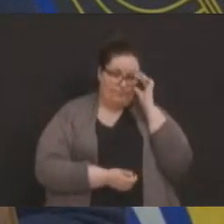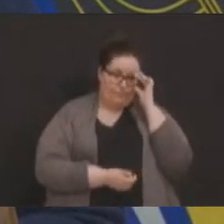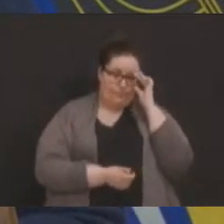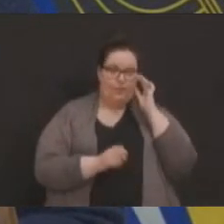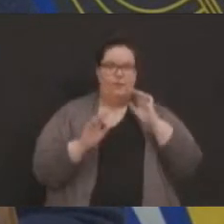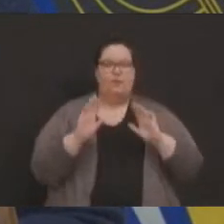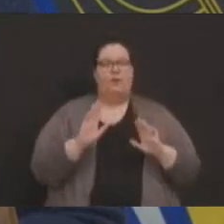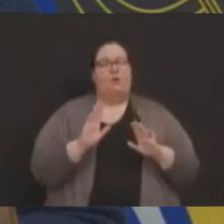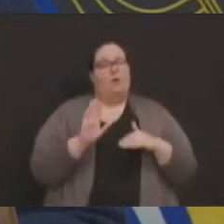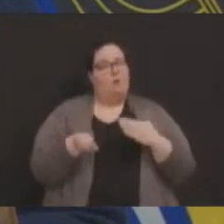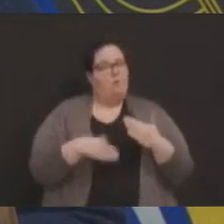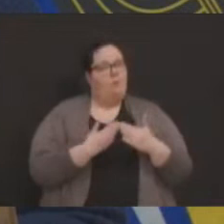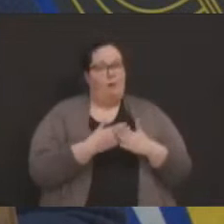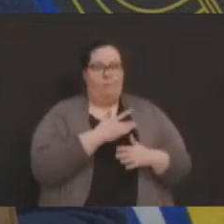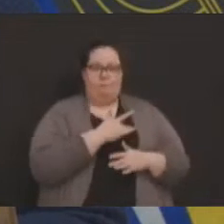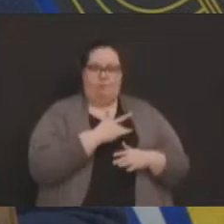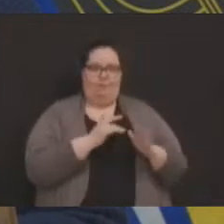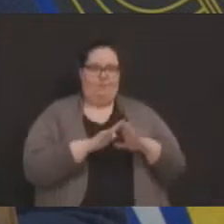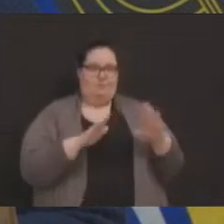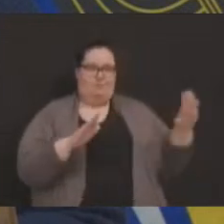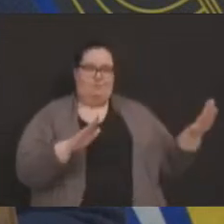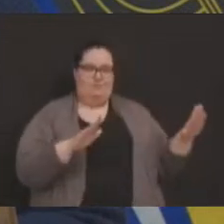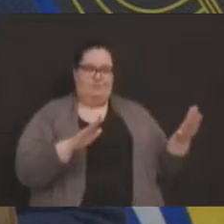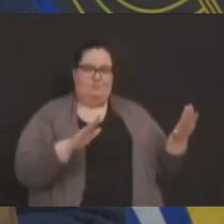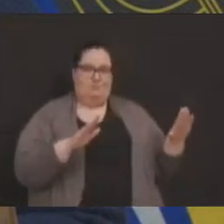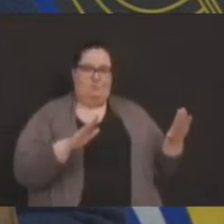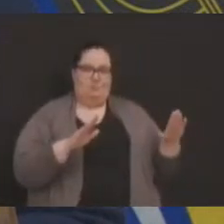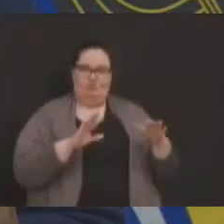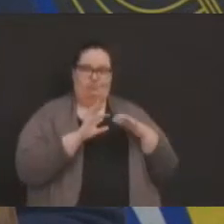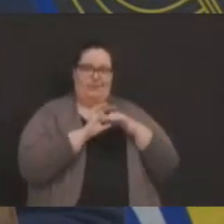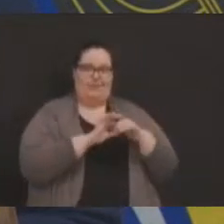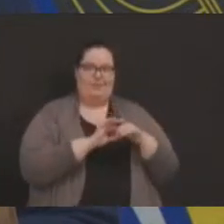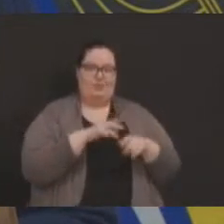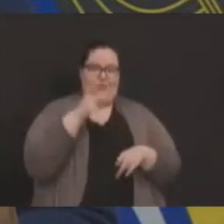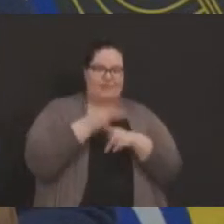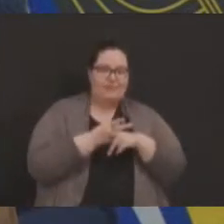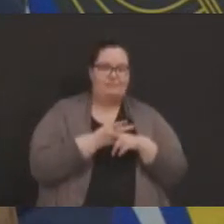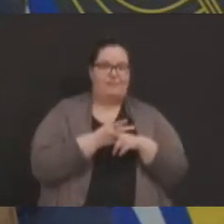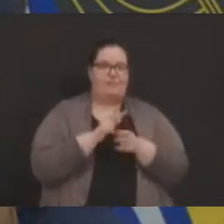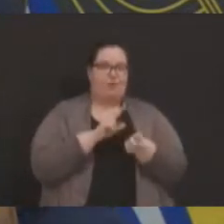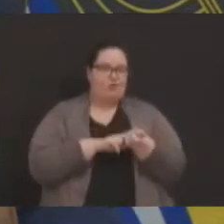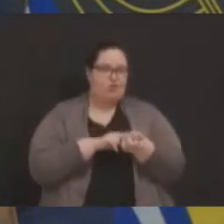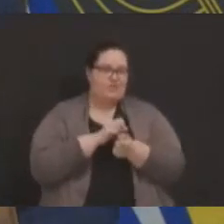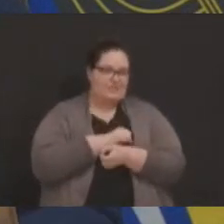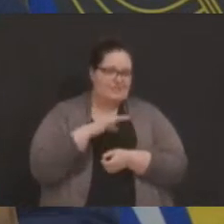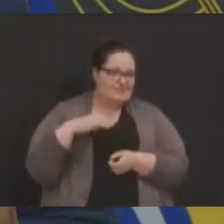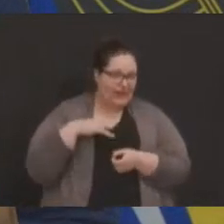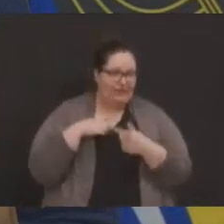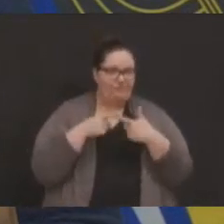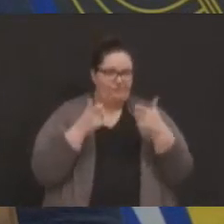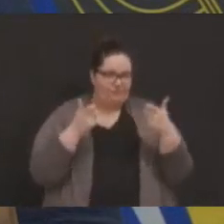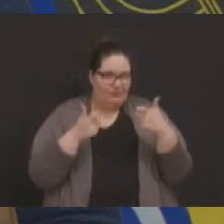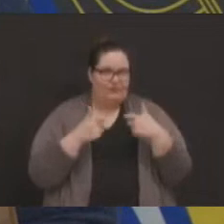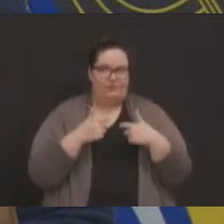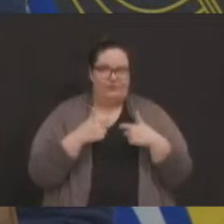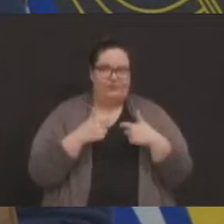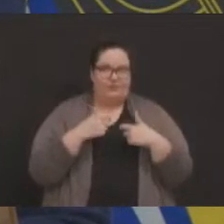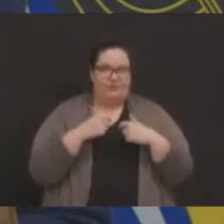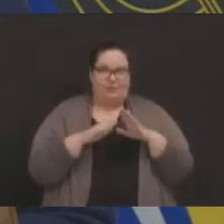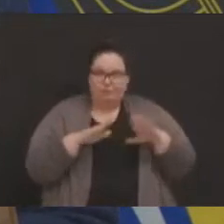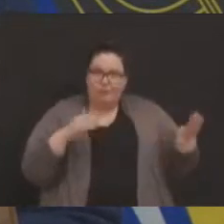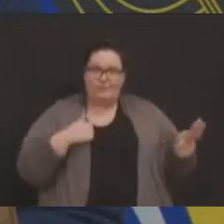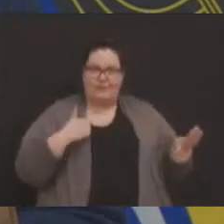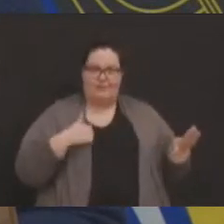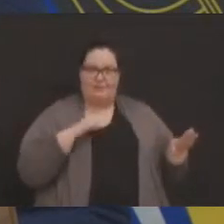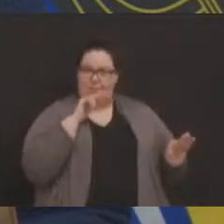in the healthcare sector, we have a shortage of healthcare professionals in almost every single